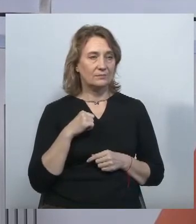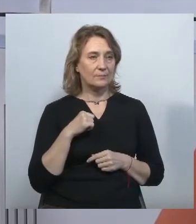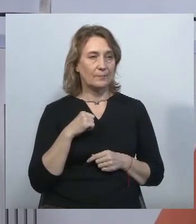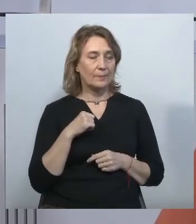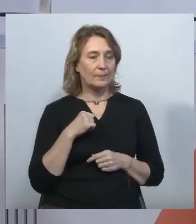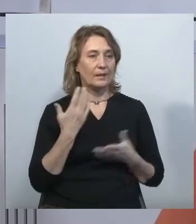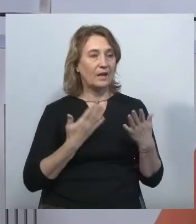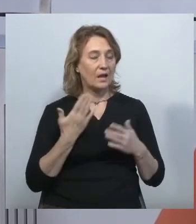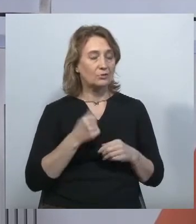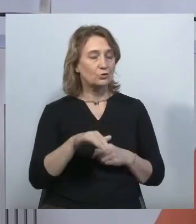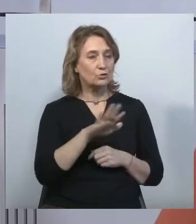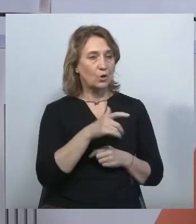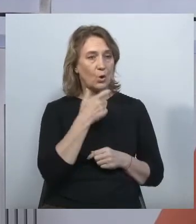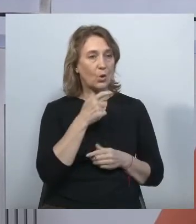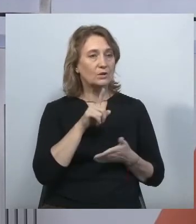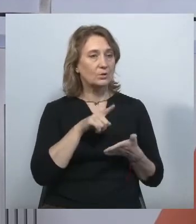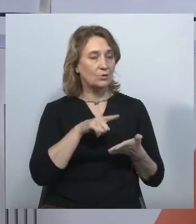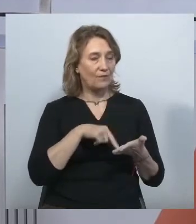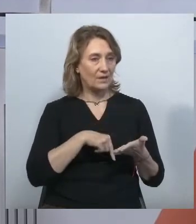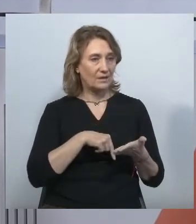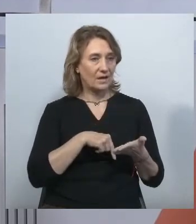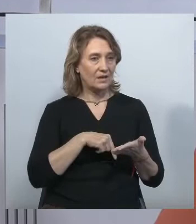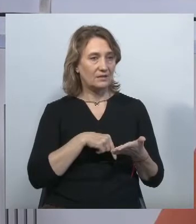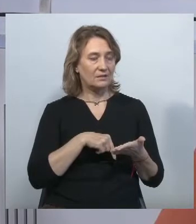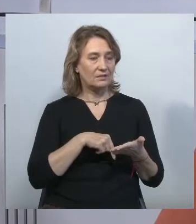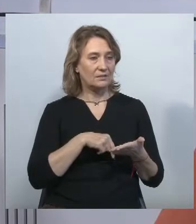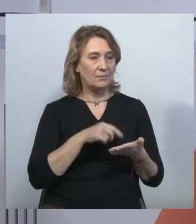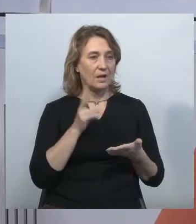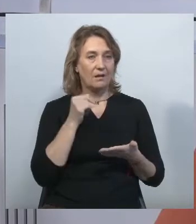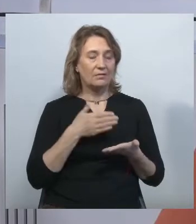of our audience. If the audience trusts